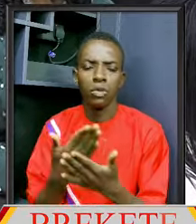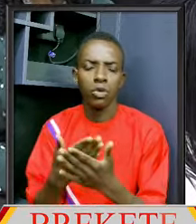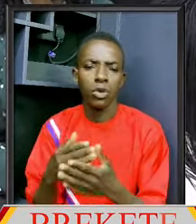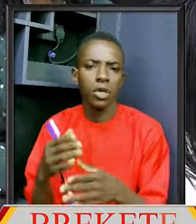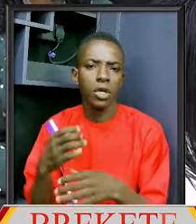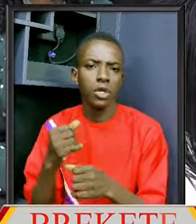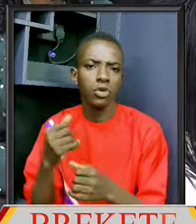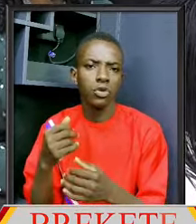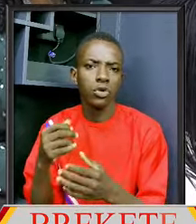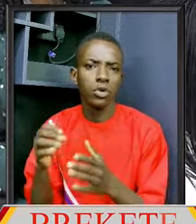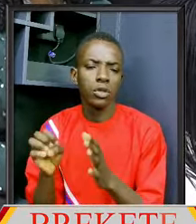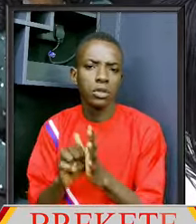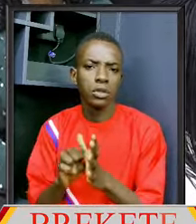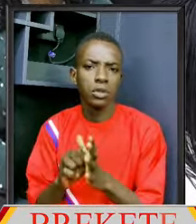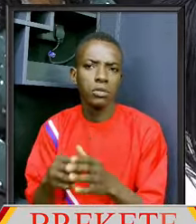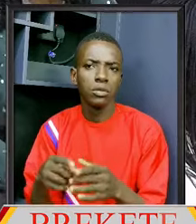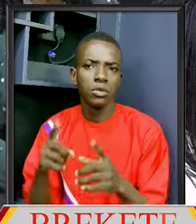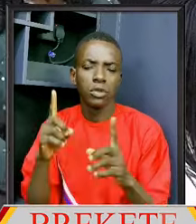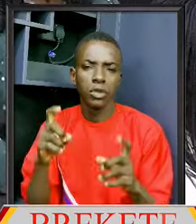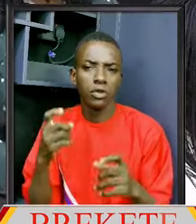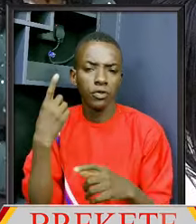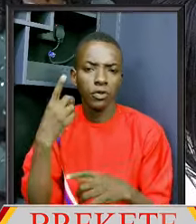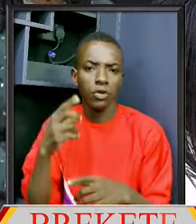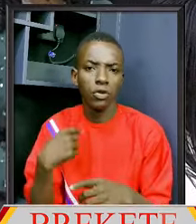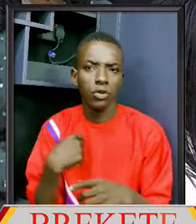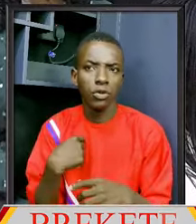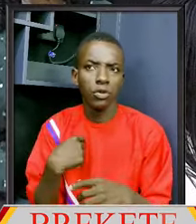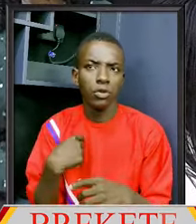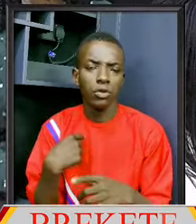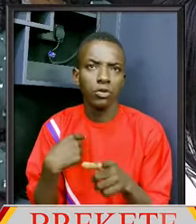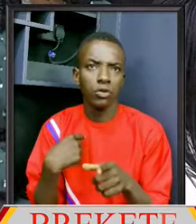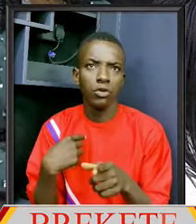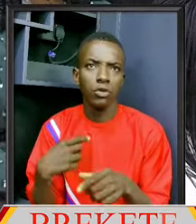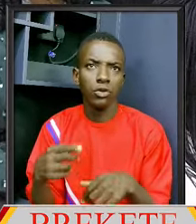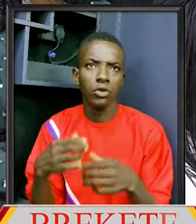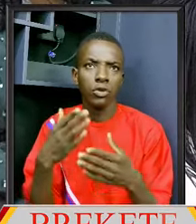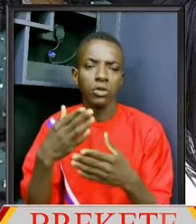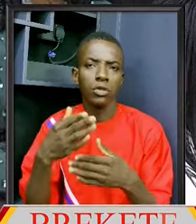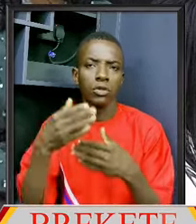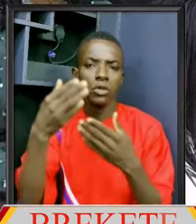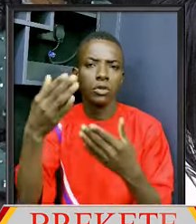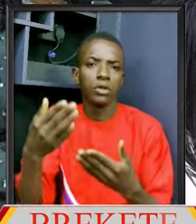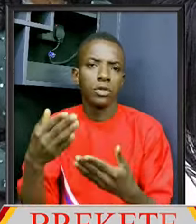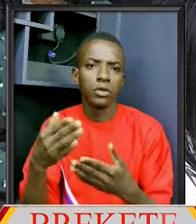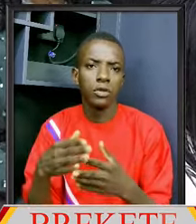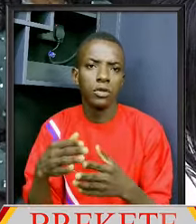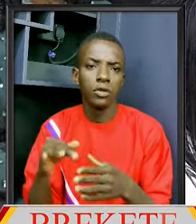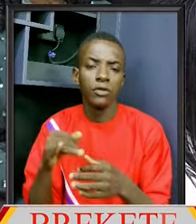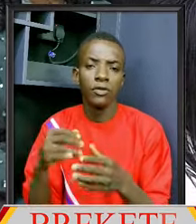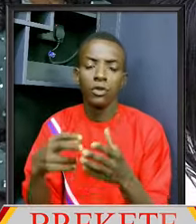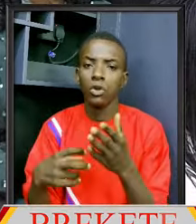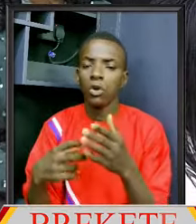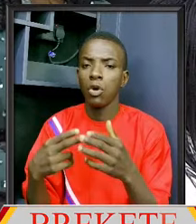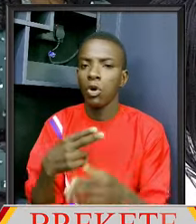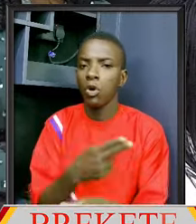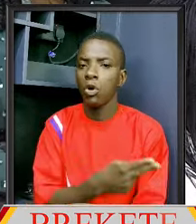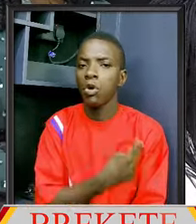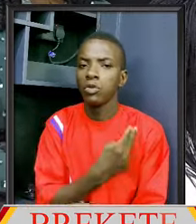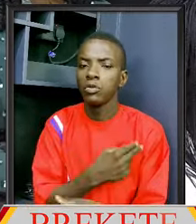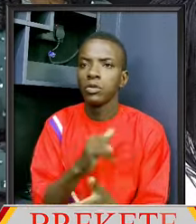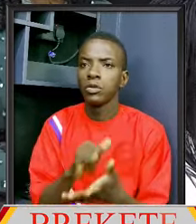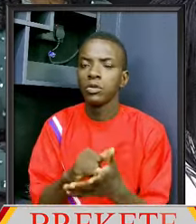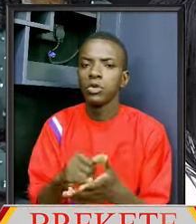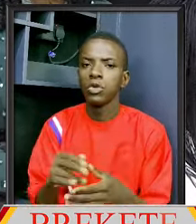collect your sample, do test for you. Now this thing I will give you. Yes. If na hospital or lab where they